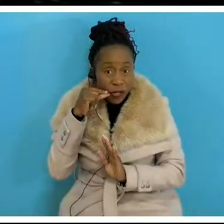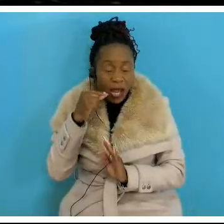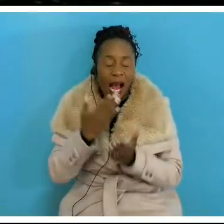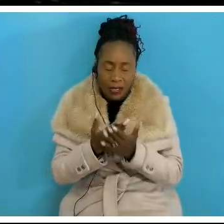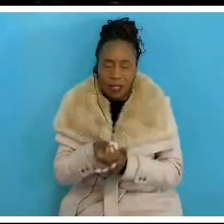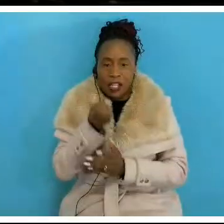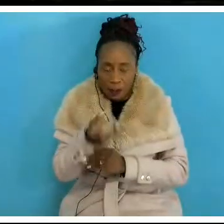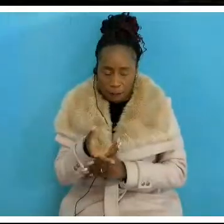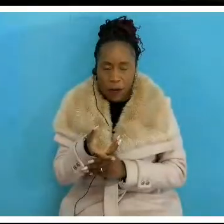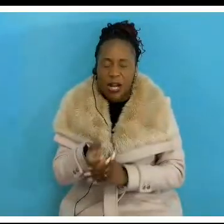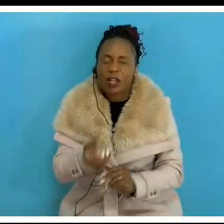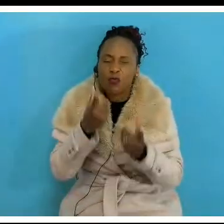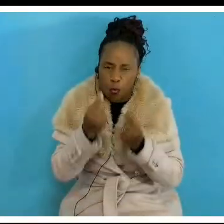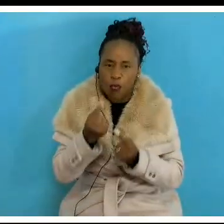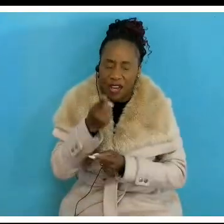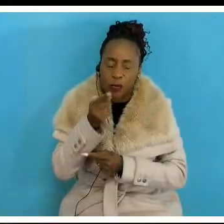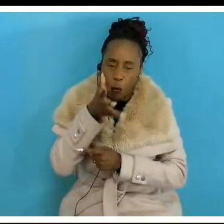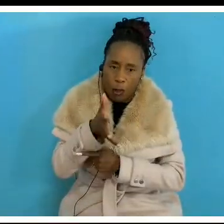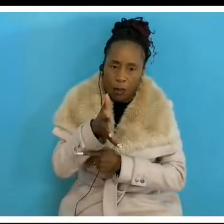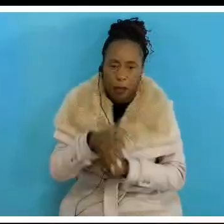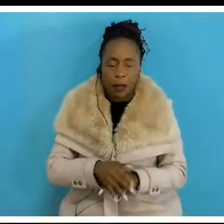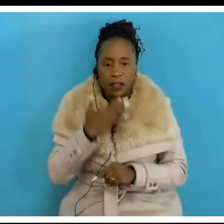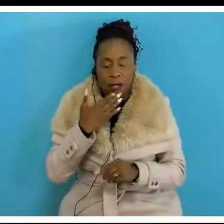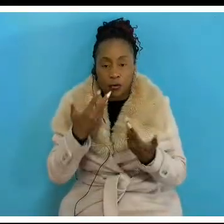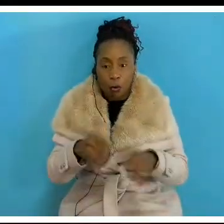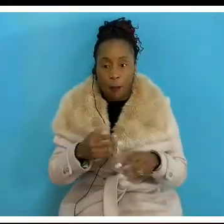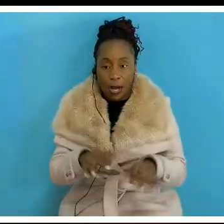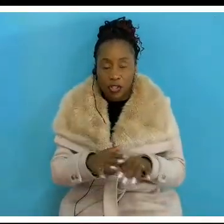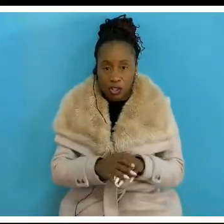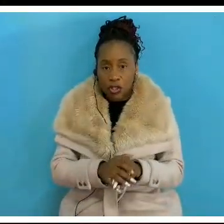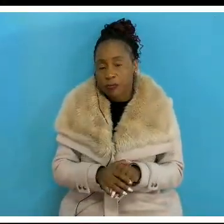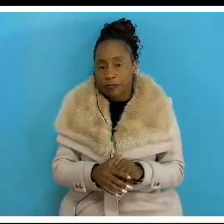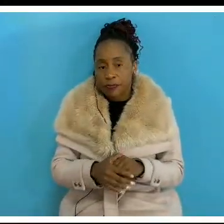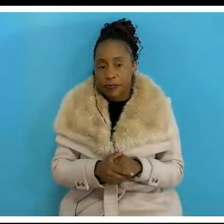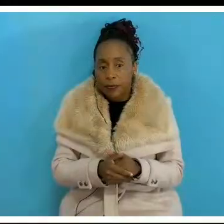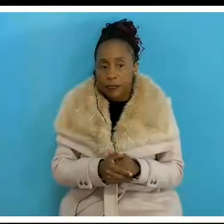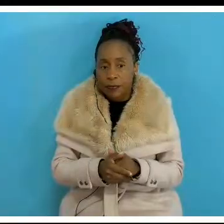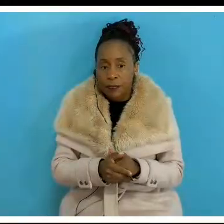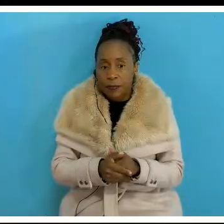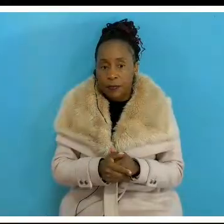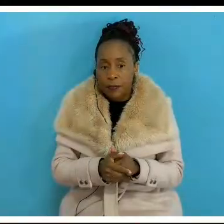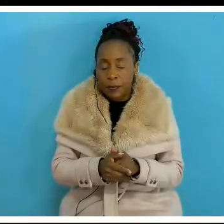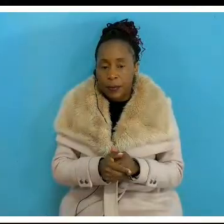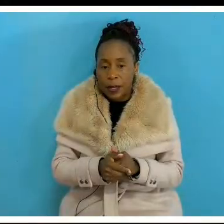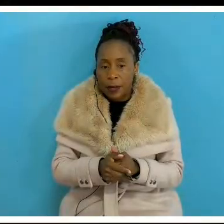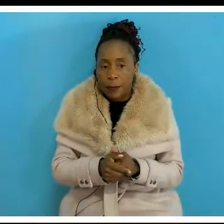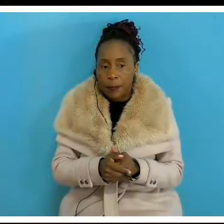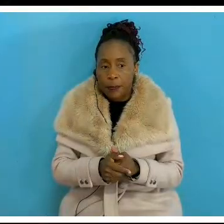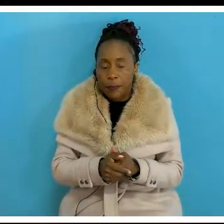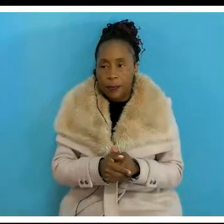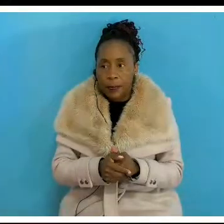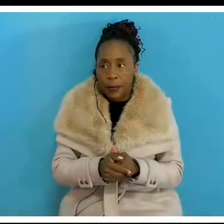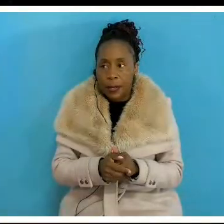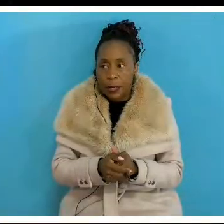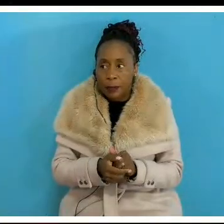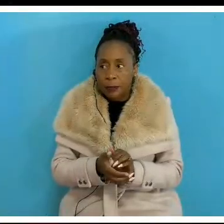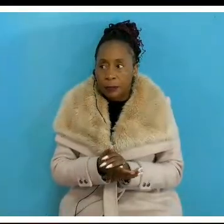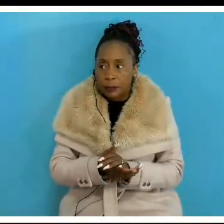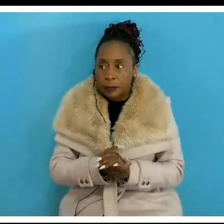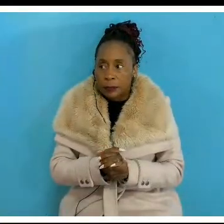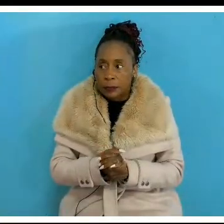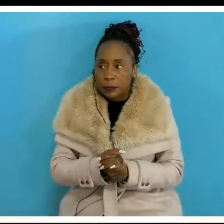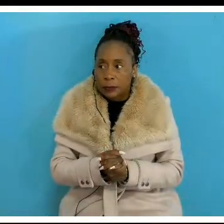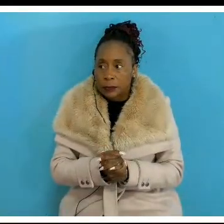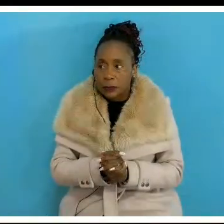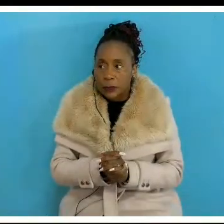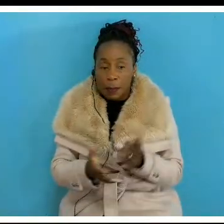today, I will do that. Thank you so much. Will you have another question and answer session? Maybe,